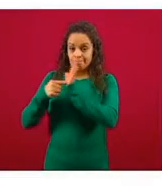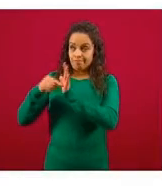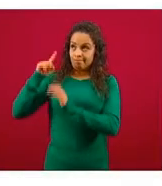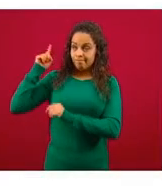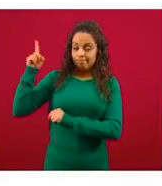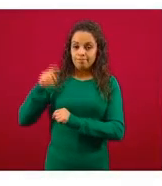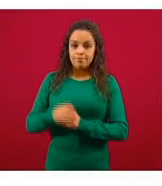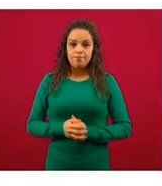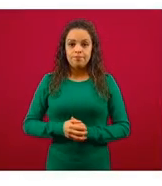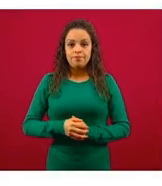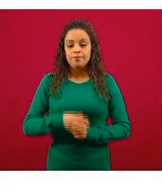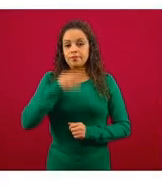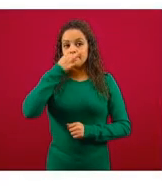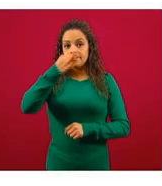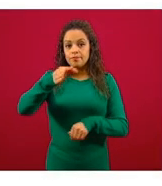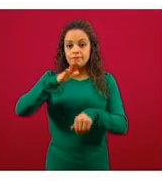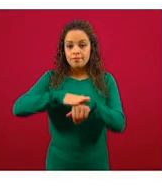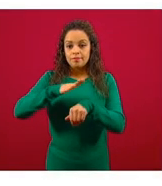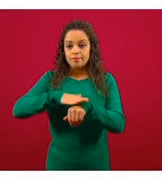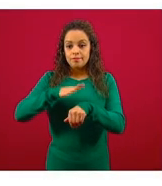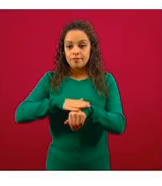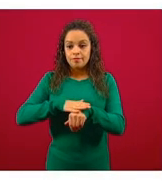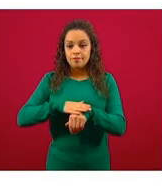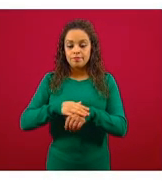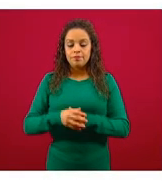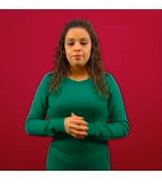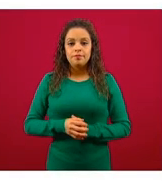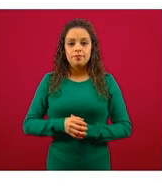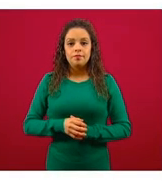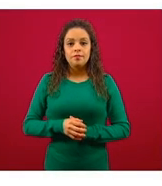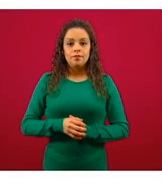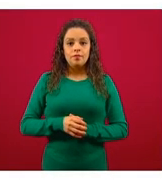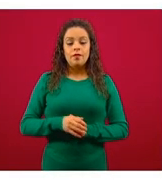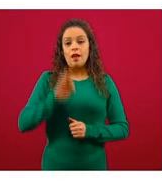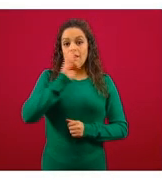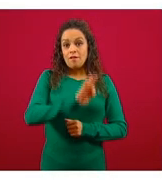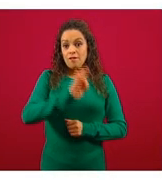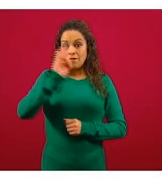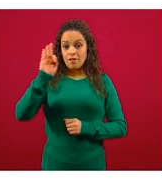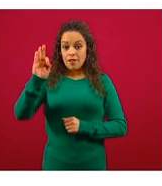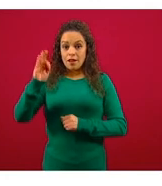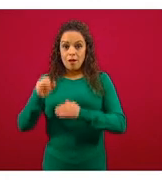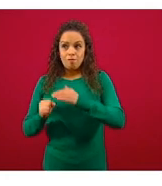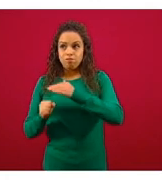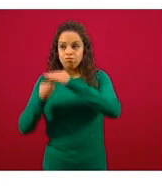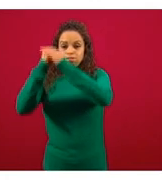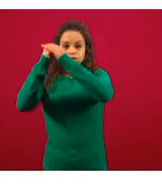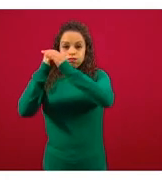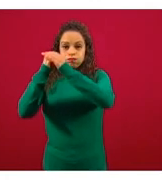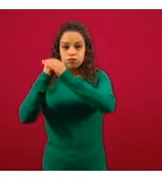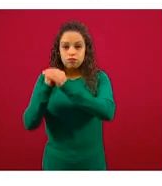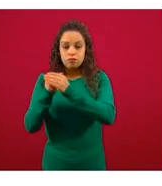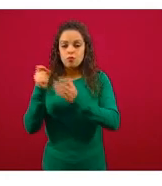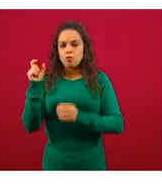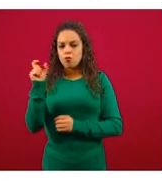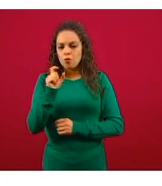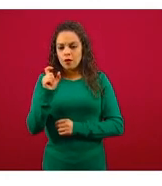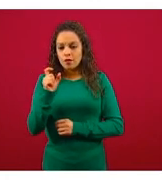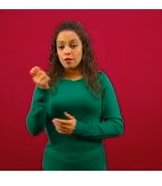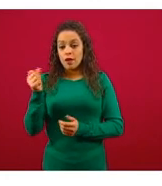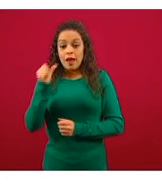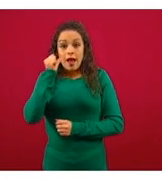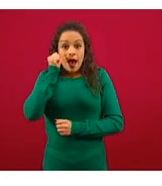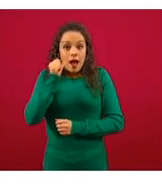So for the case of Cancun, and this is the slide for Cancun, the prediction indicates that we will reach the